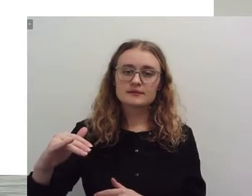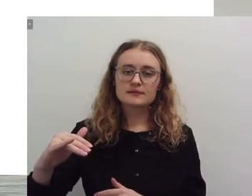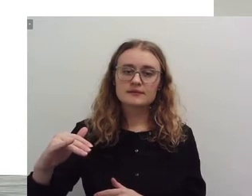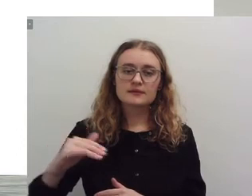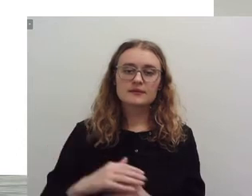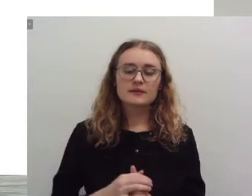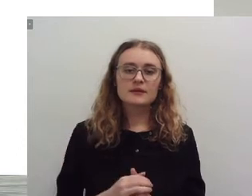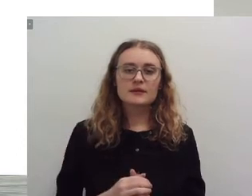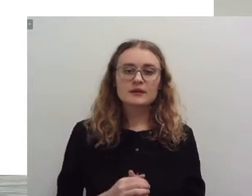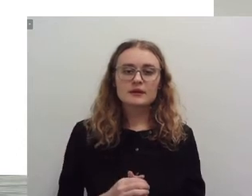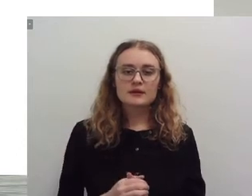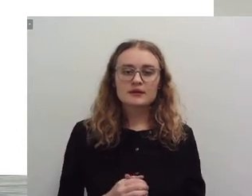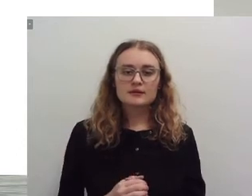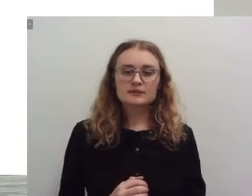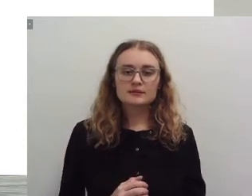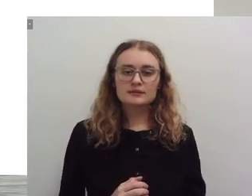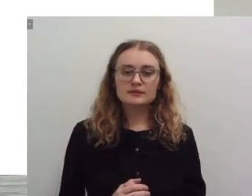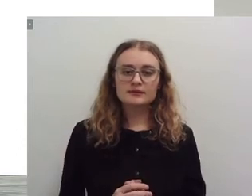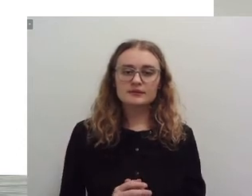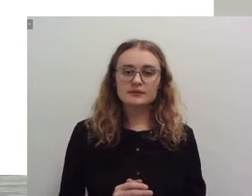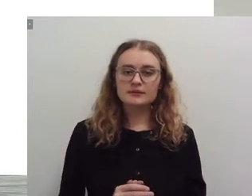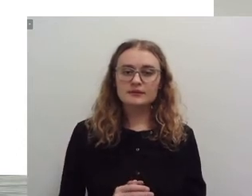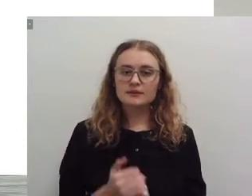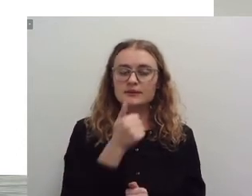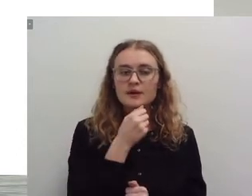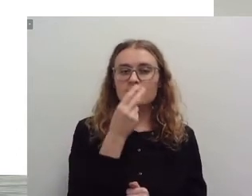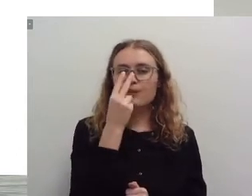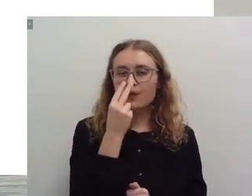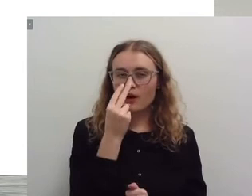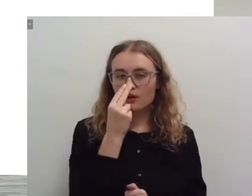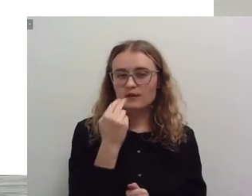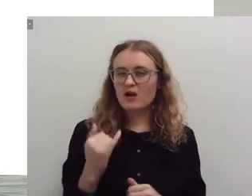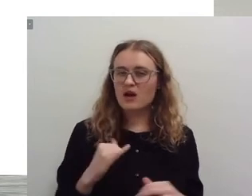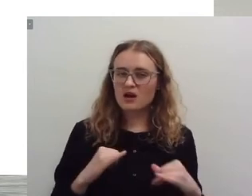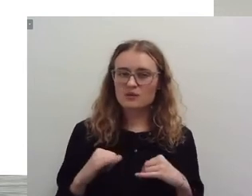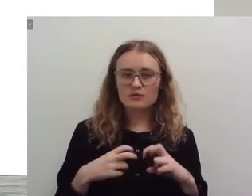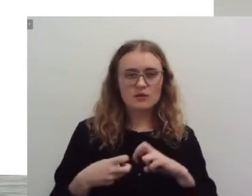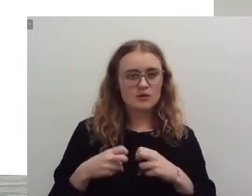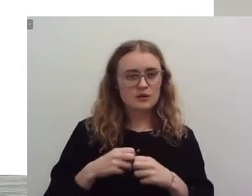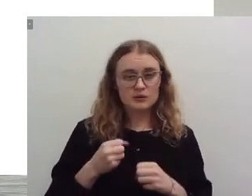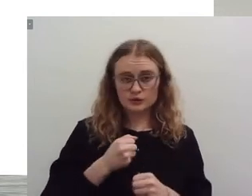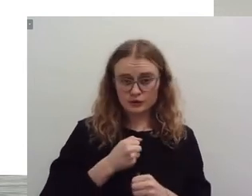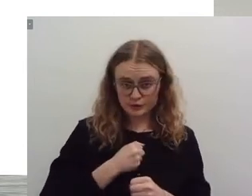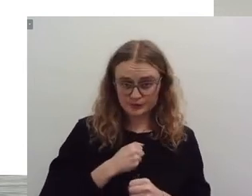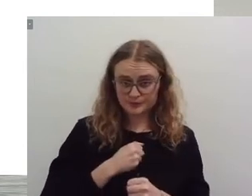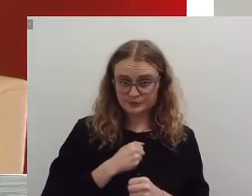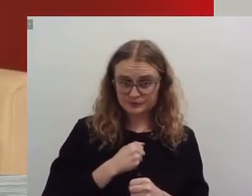behaviors. Is that a resistance that you meet as well in your work? Yes. Of course,